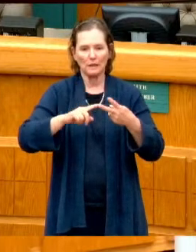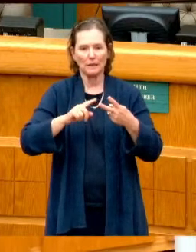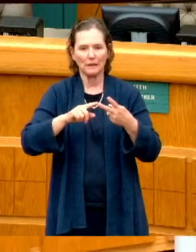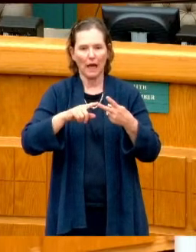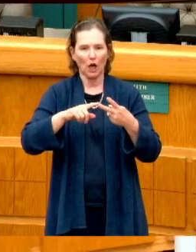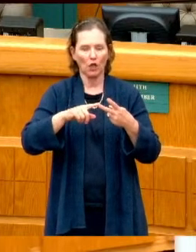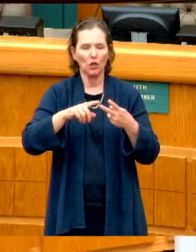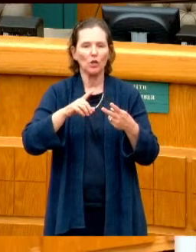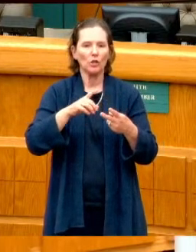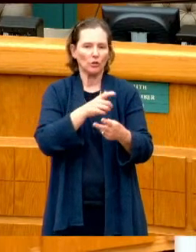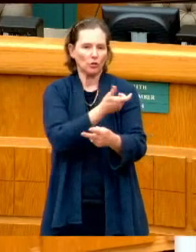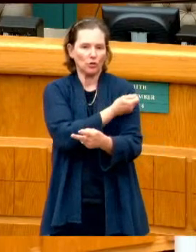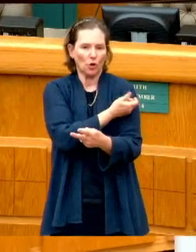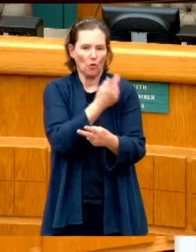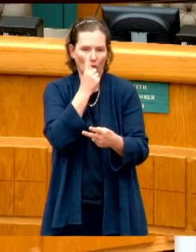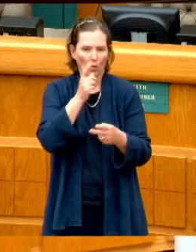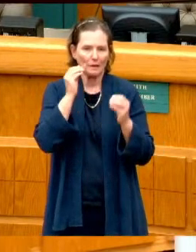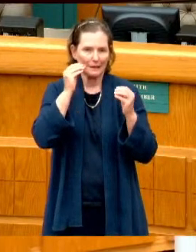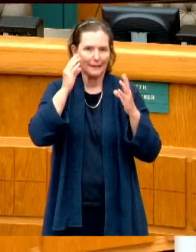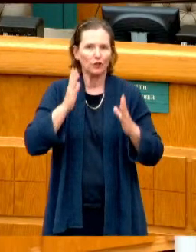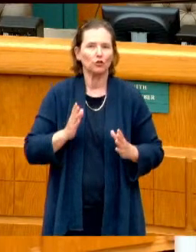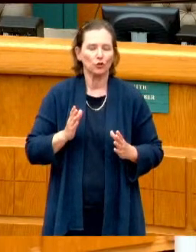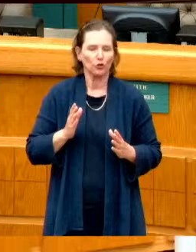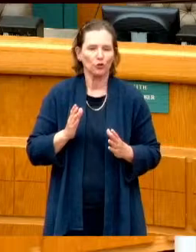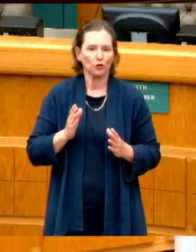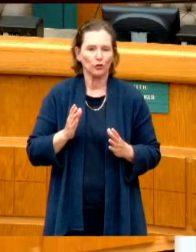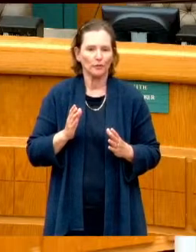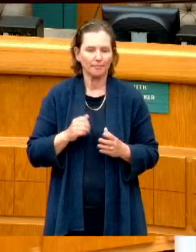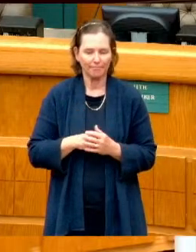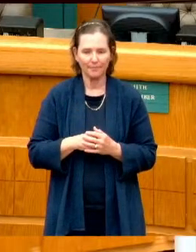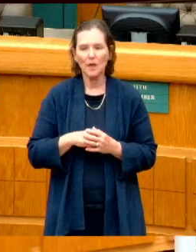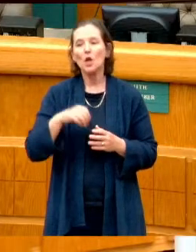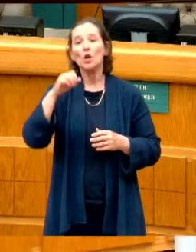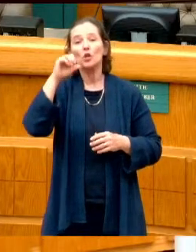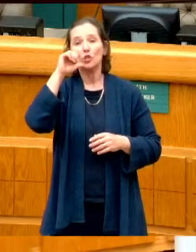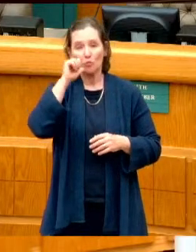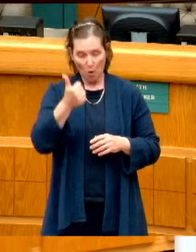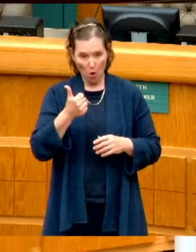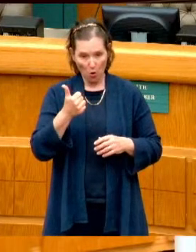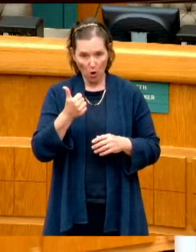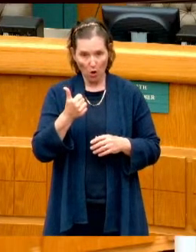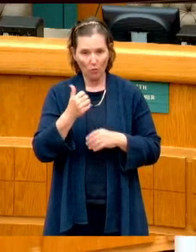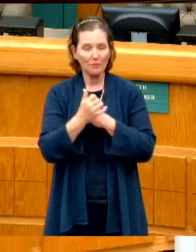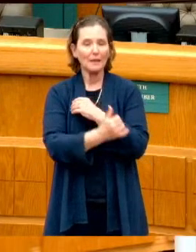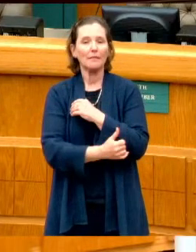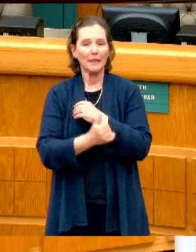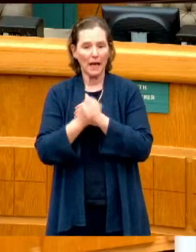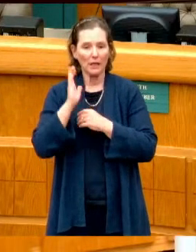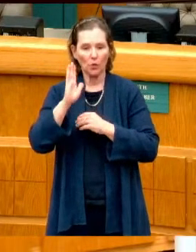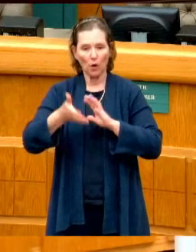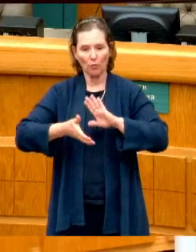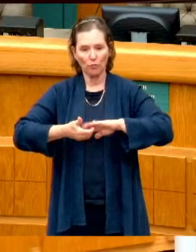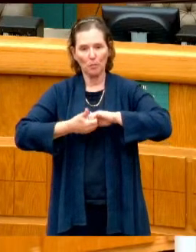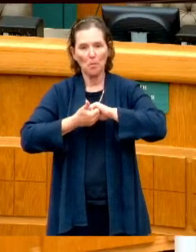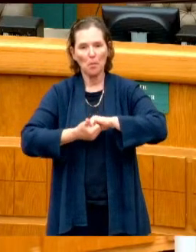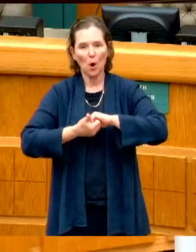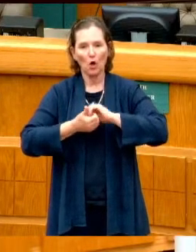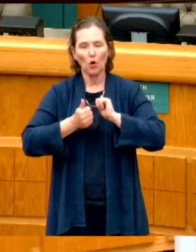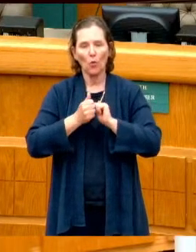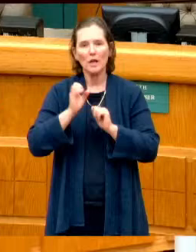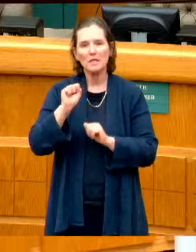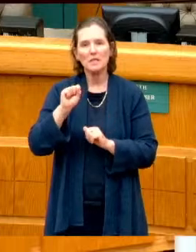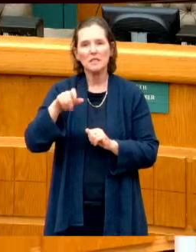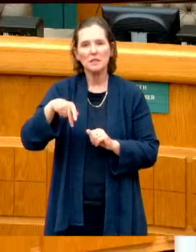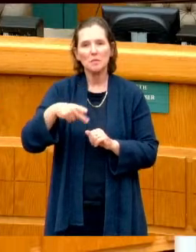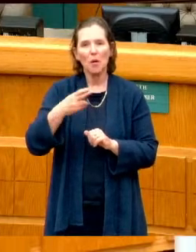teachers. Tomorrow, Nueces County will join hands with Christi Spawn in Port Aransas and